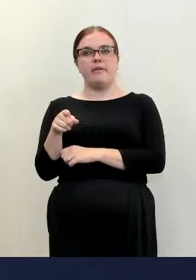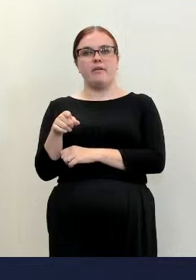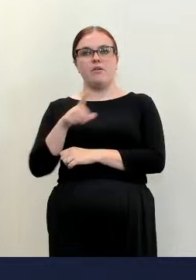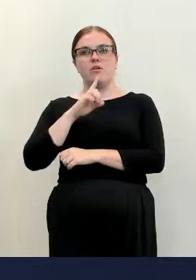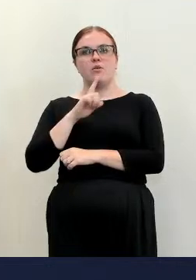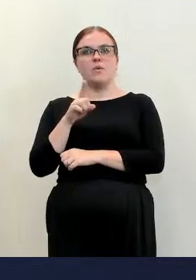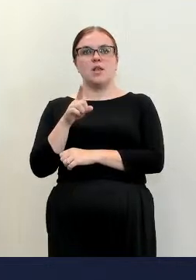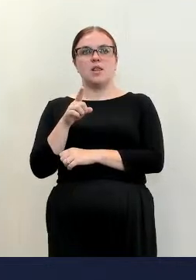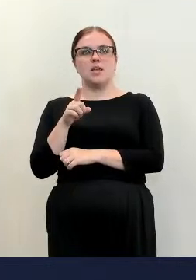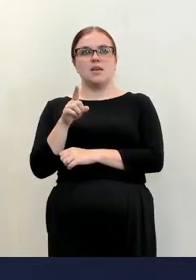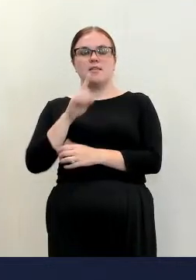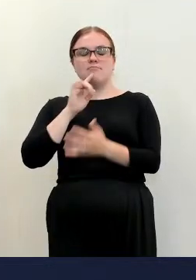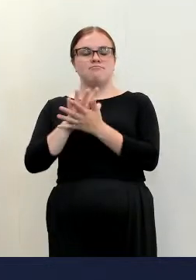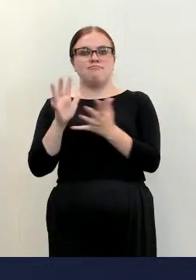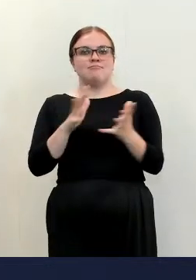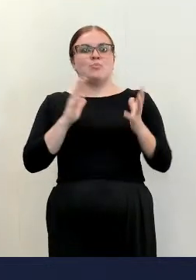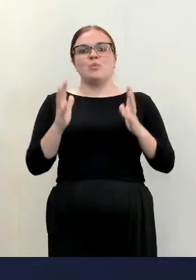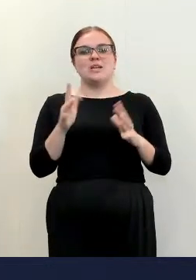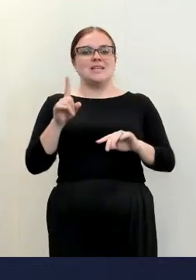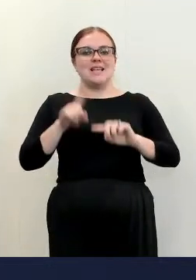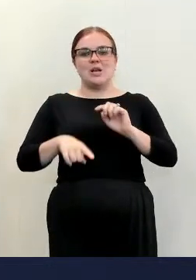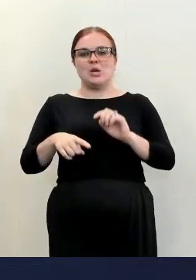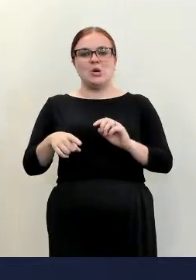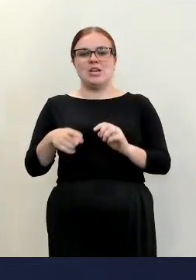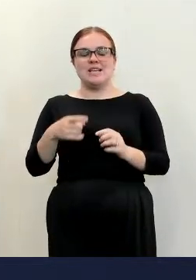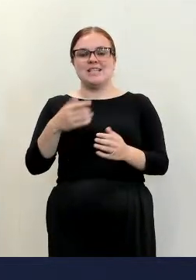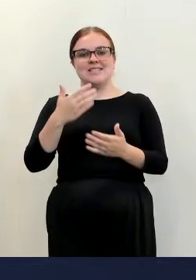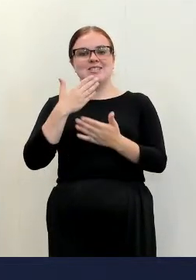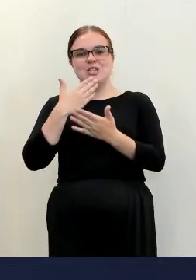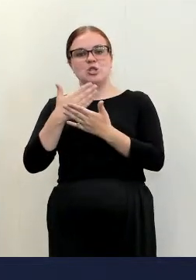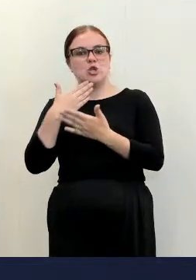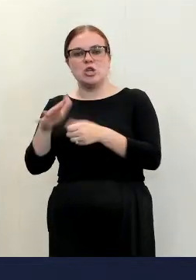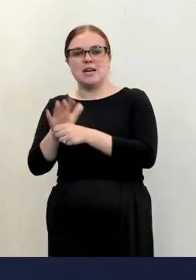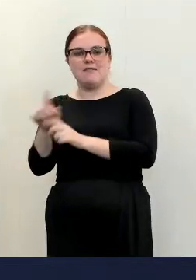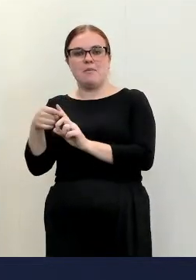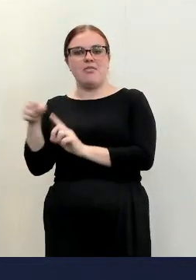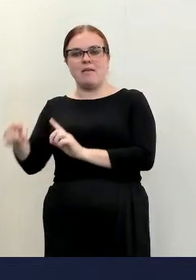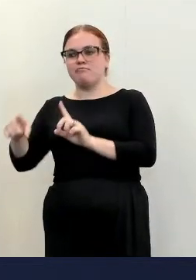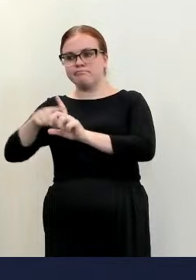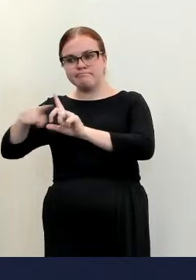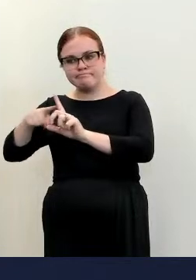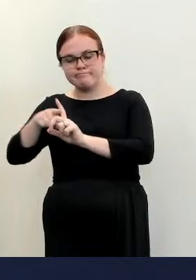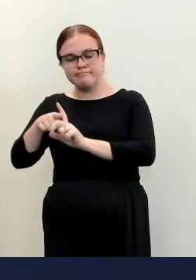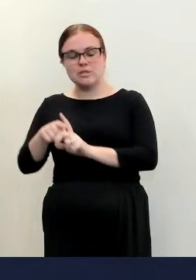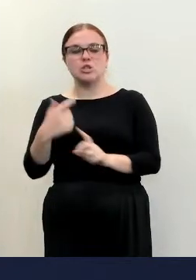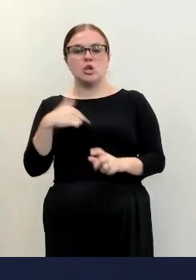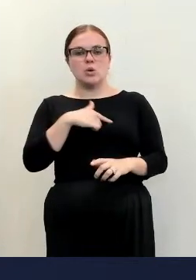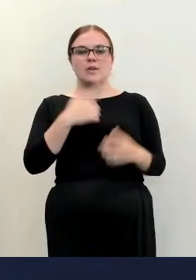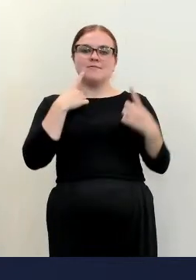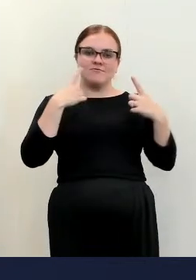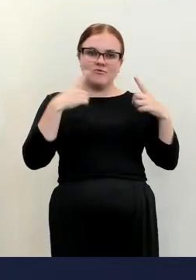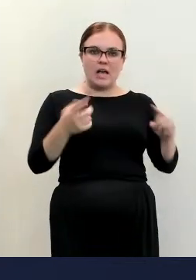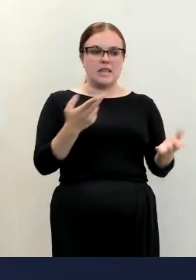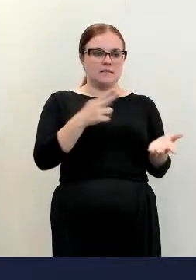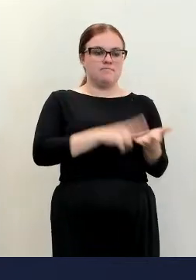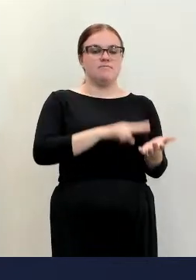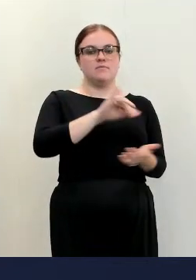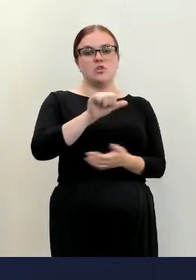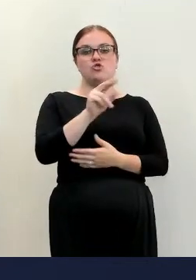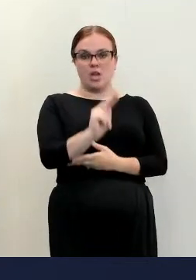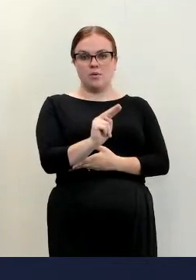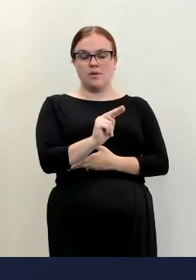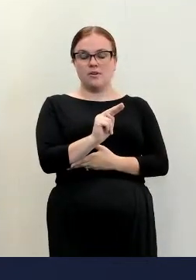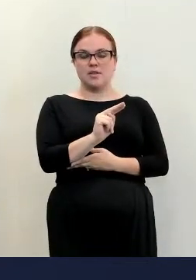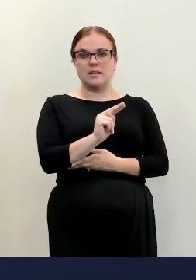really sang their praises. They couldn't say good enough about them. So we were able to finally get the contract signed in January,